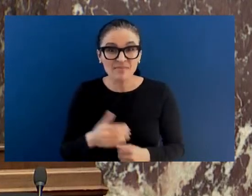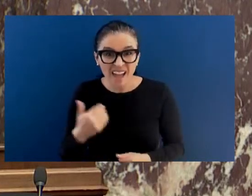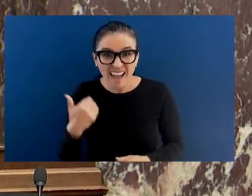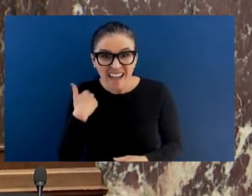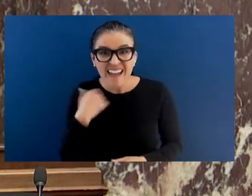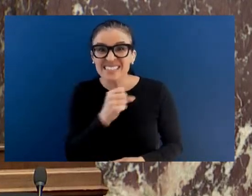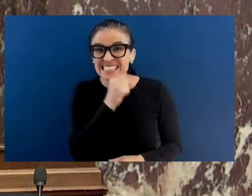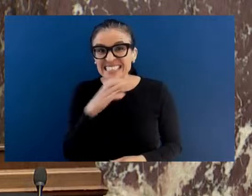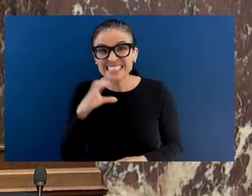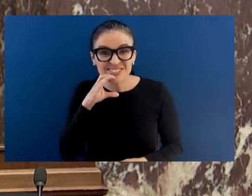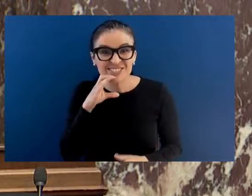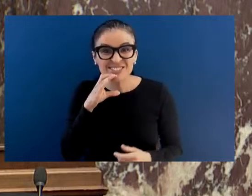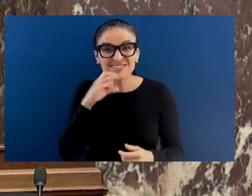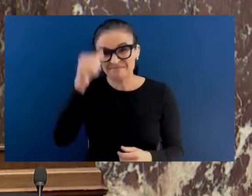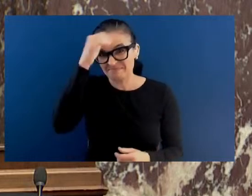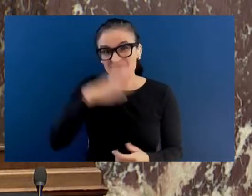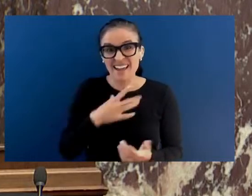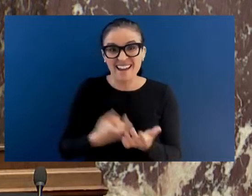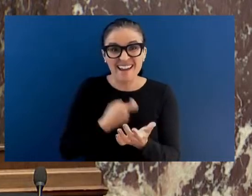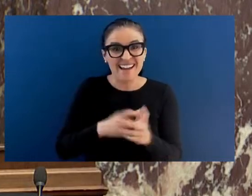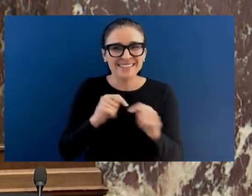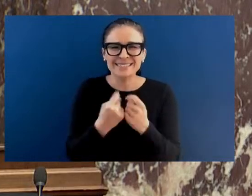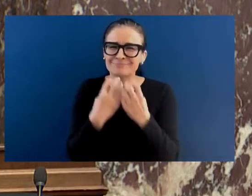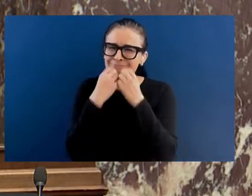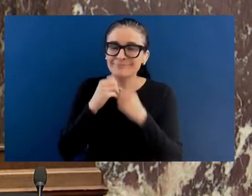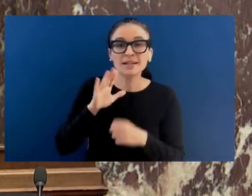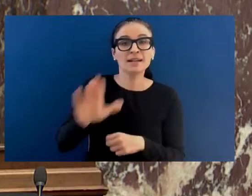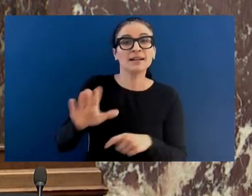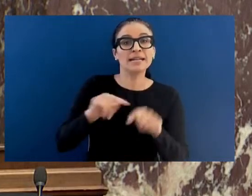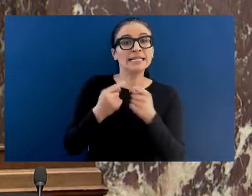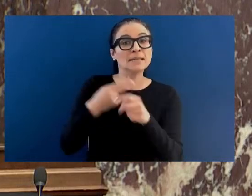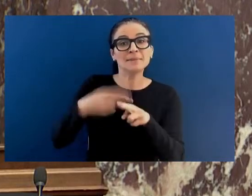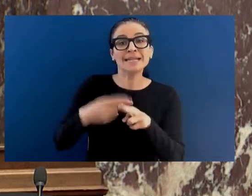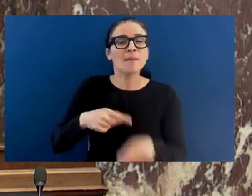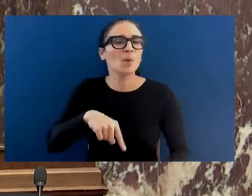look forward to the first season this September, which we are doing so